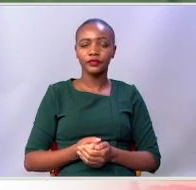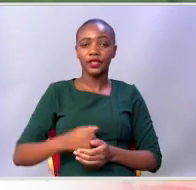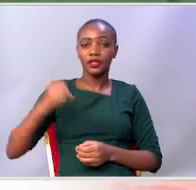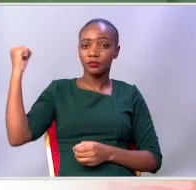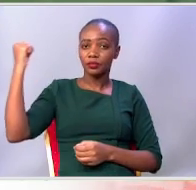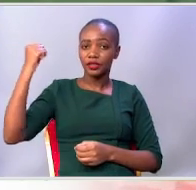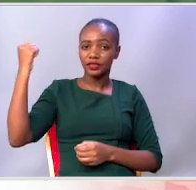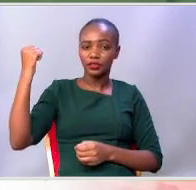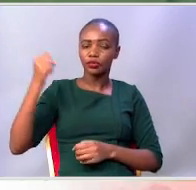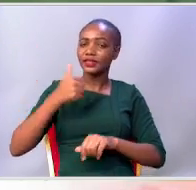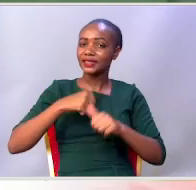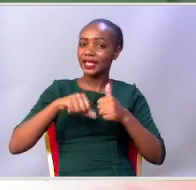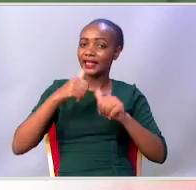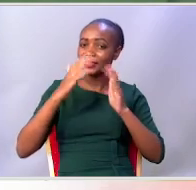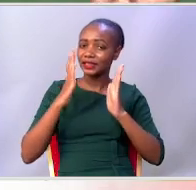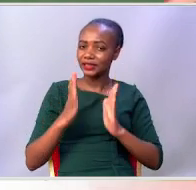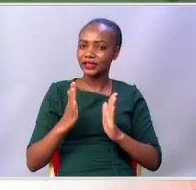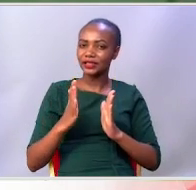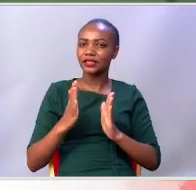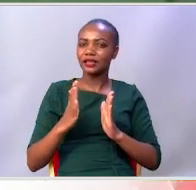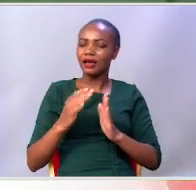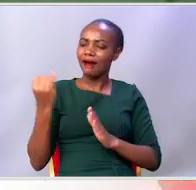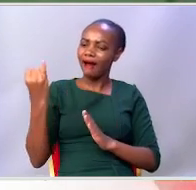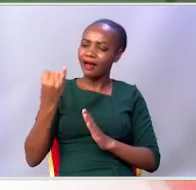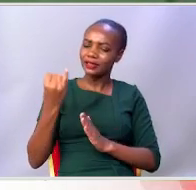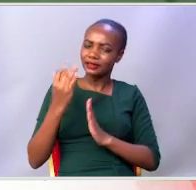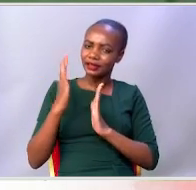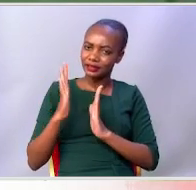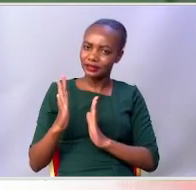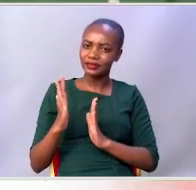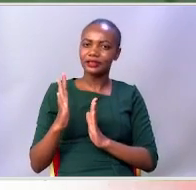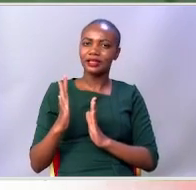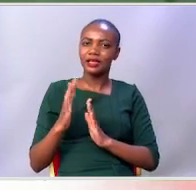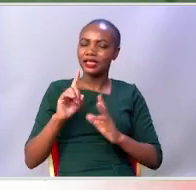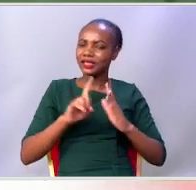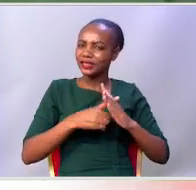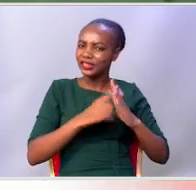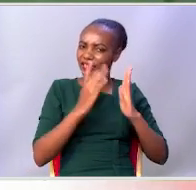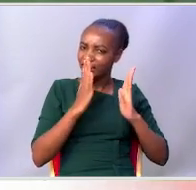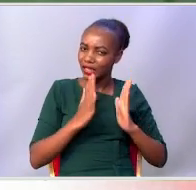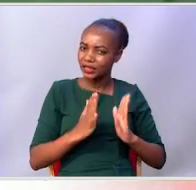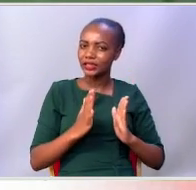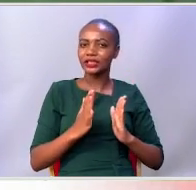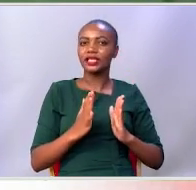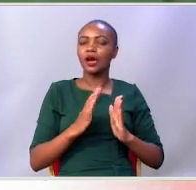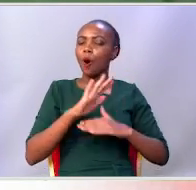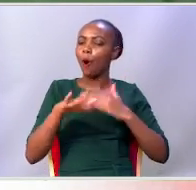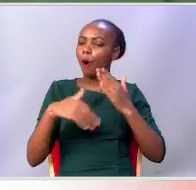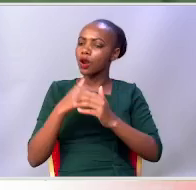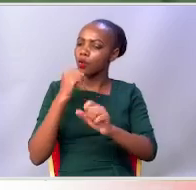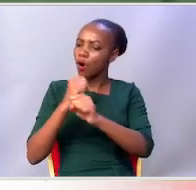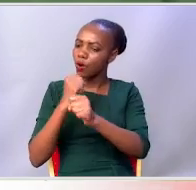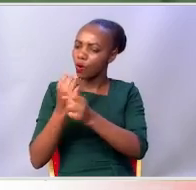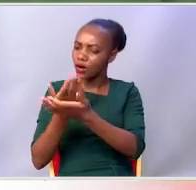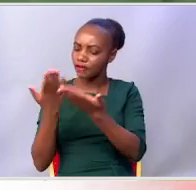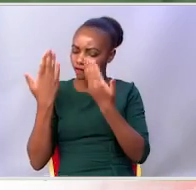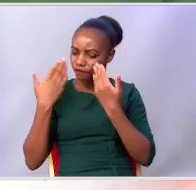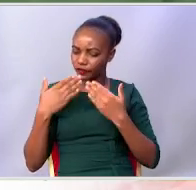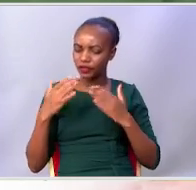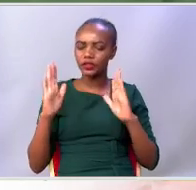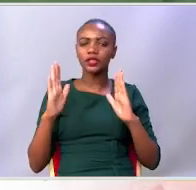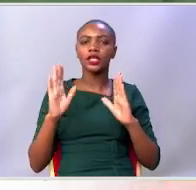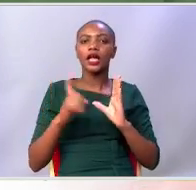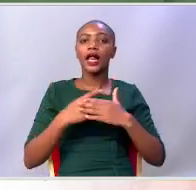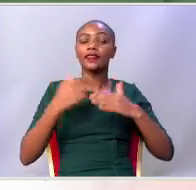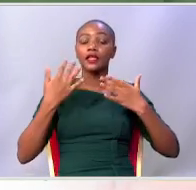political scientists, architects, engineers have worked here. And people are going